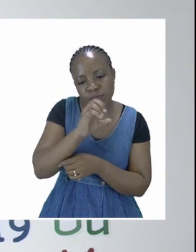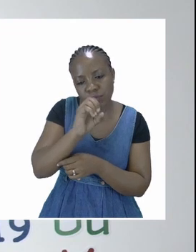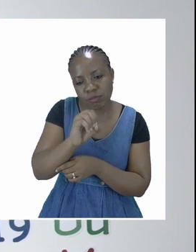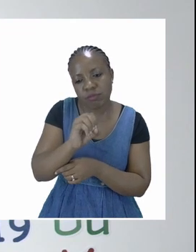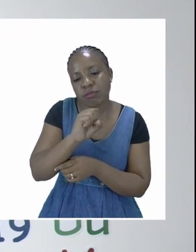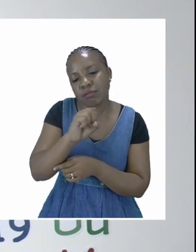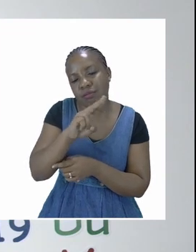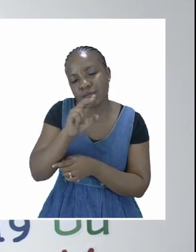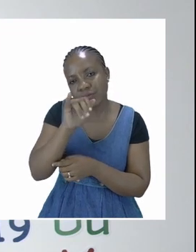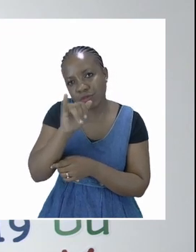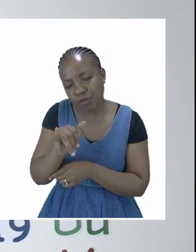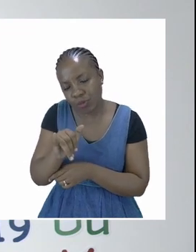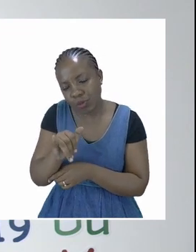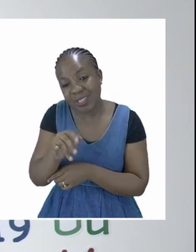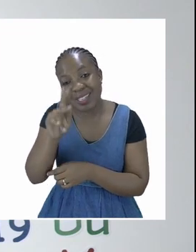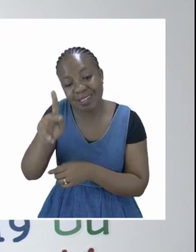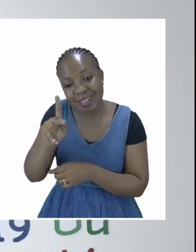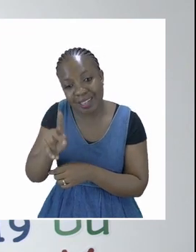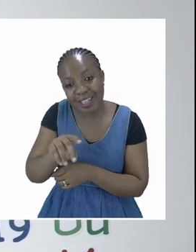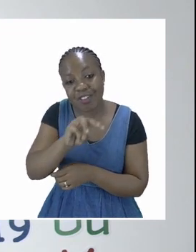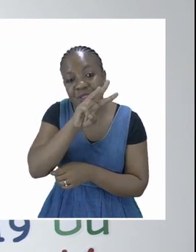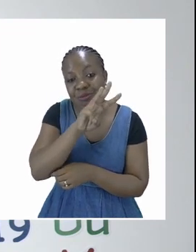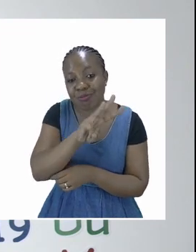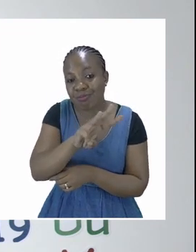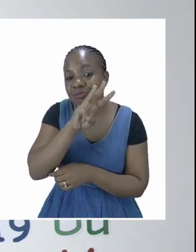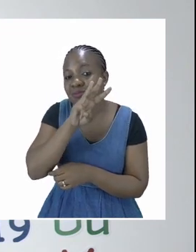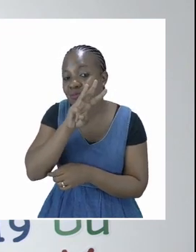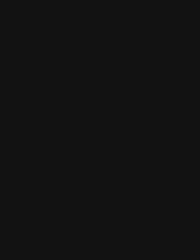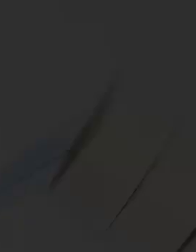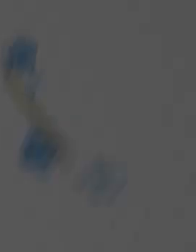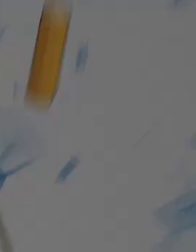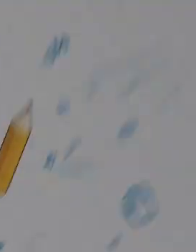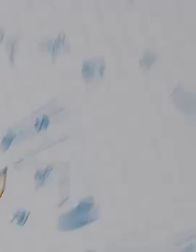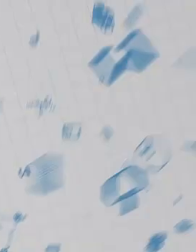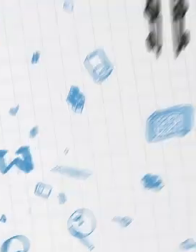our website, Zoshi Online.